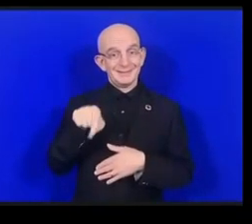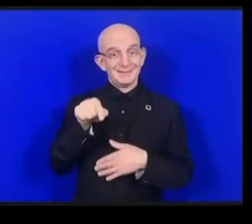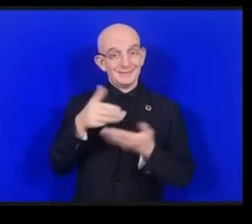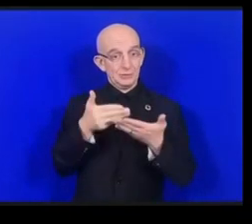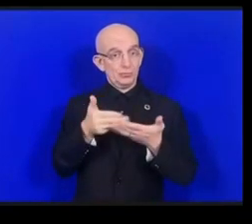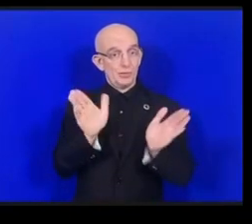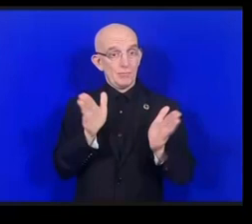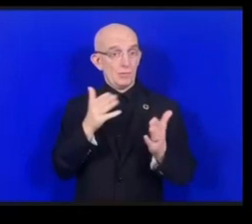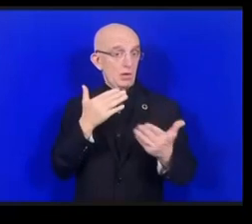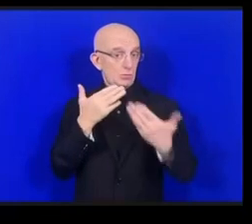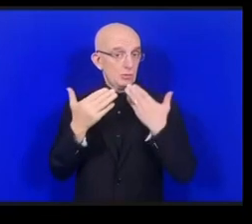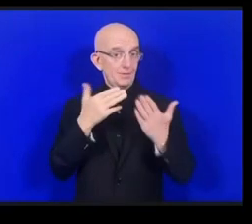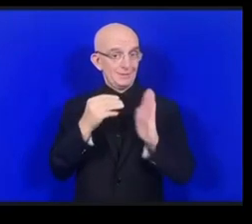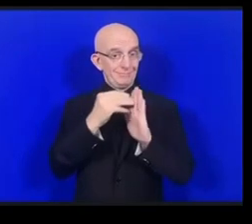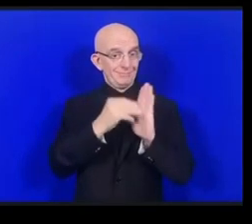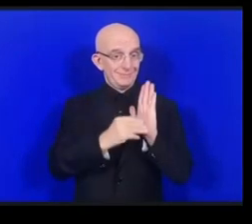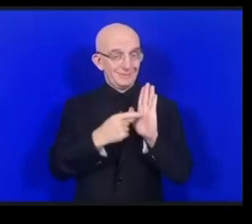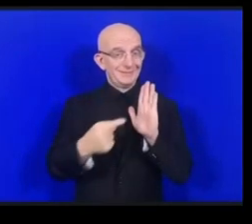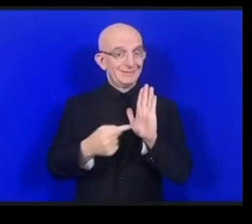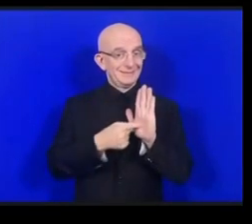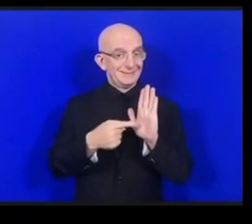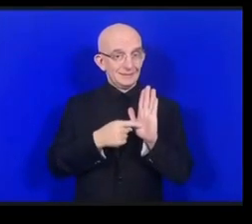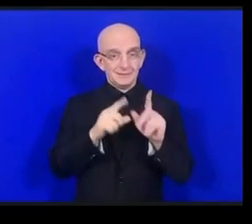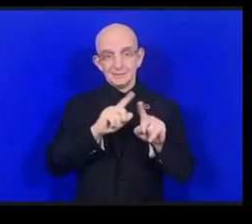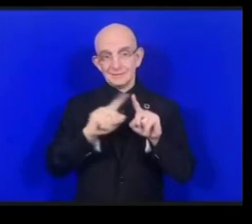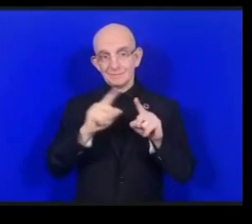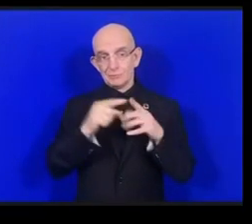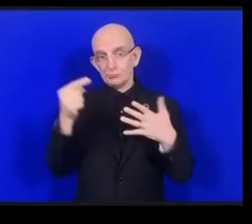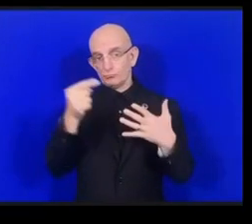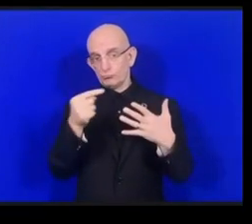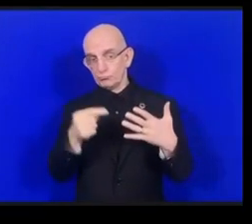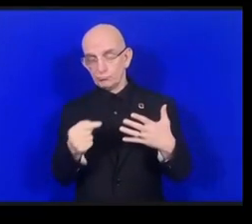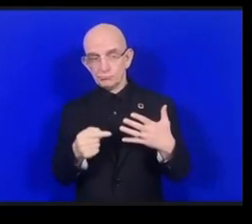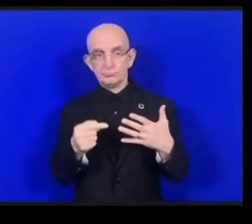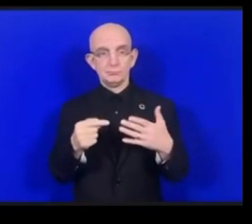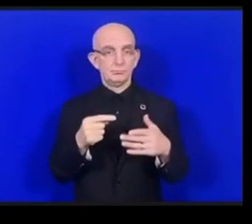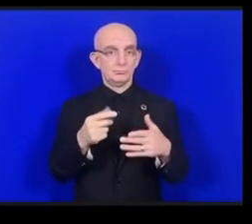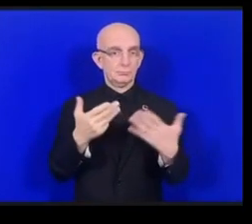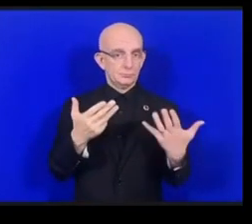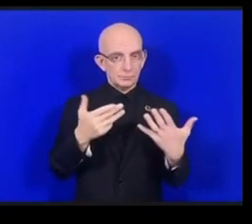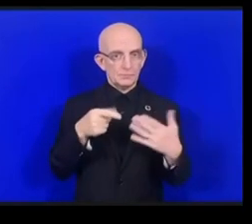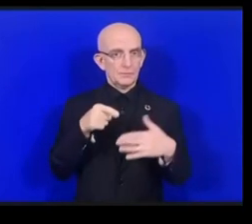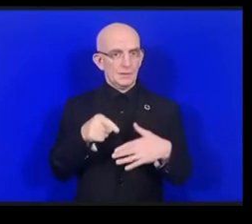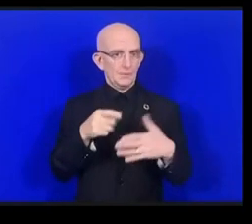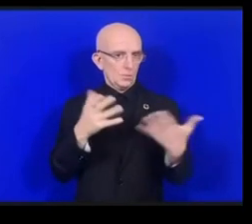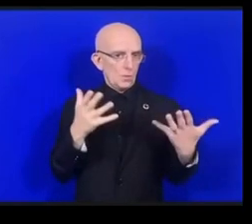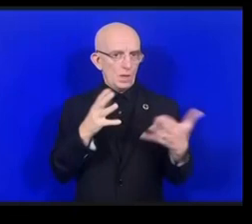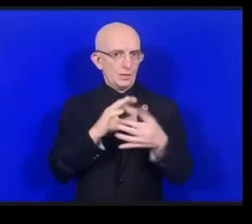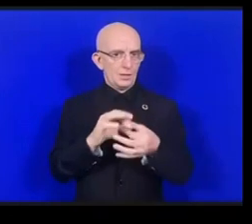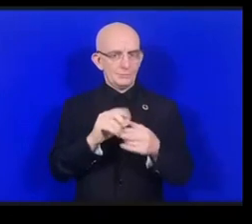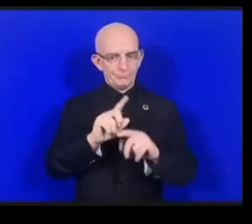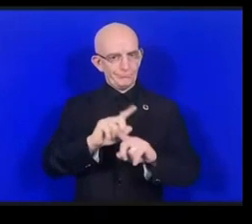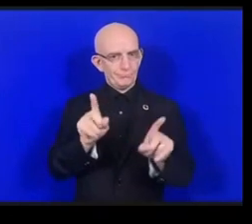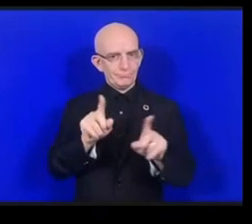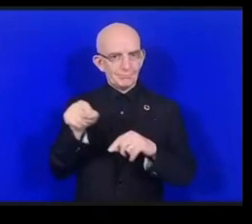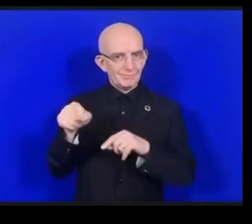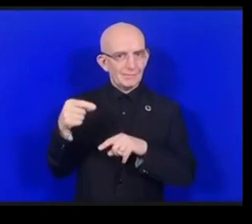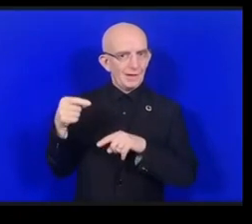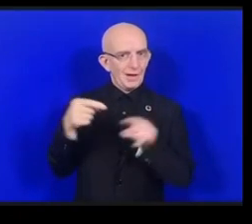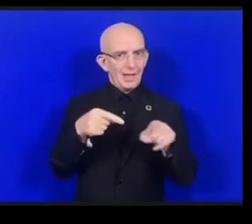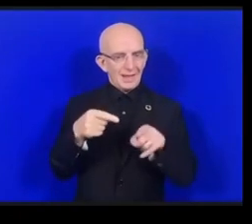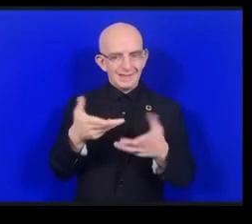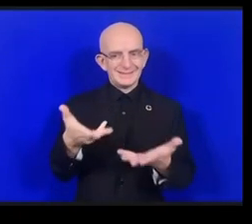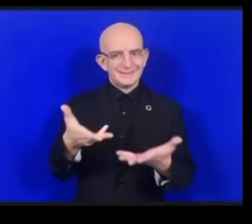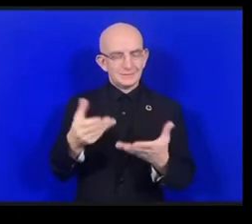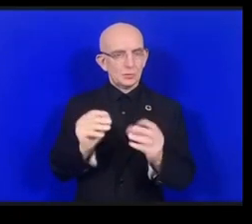activities that young people perform on the internet and it's not uh a coincidence that after number